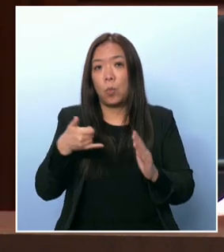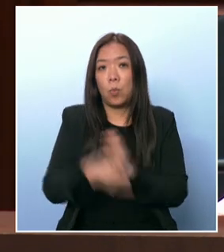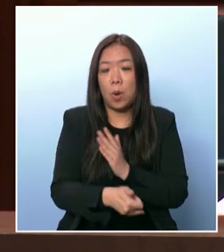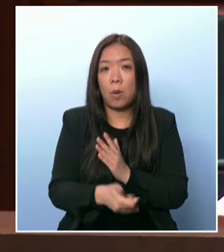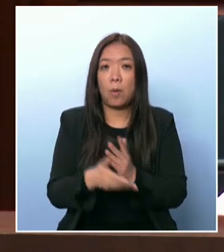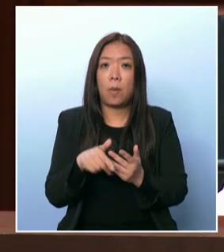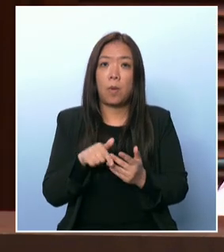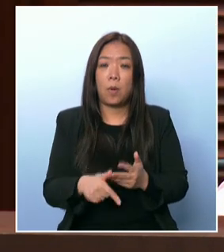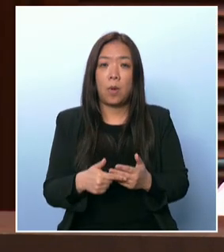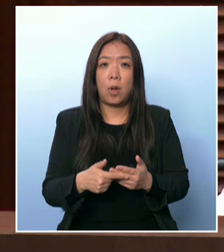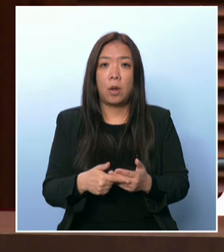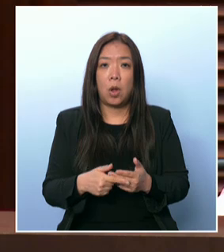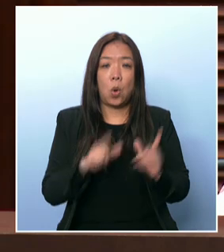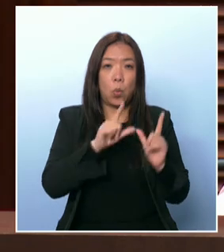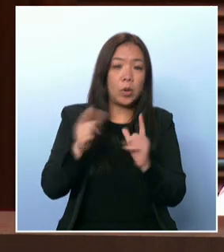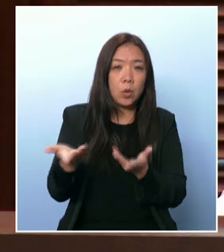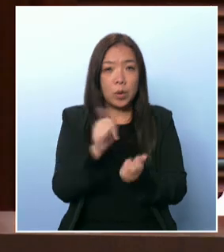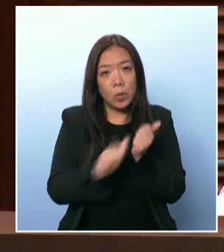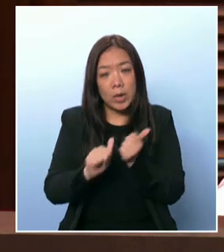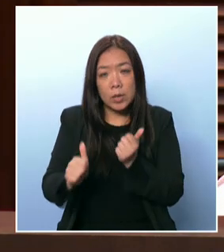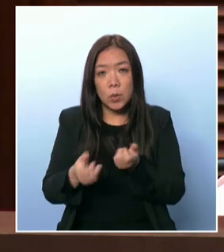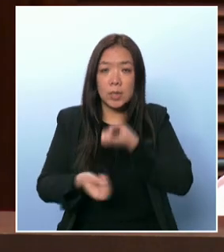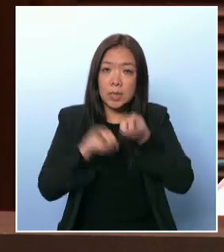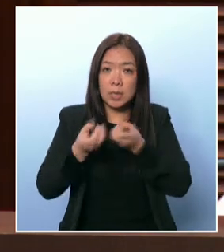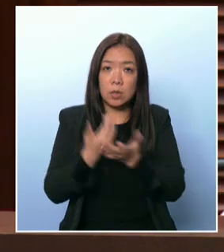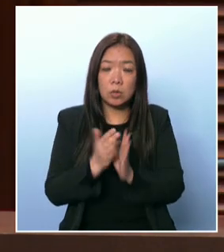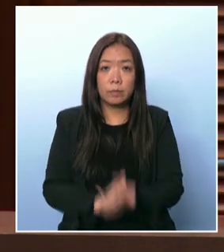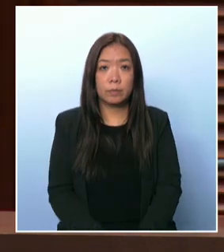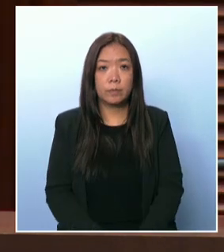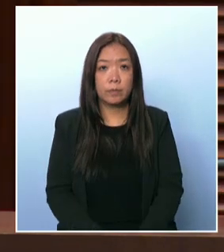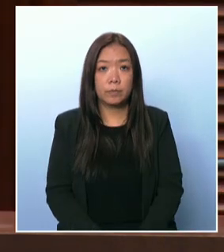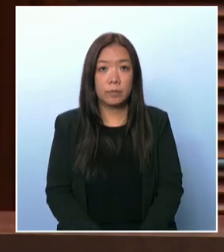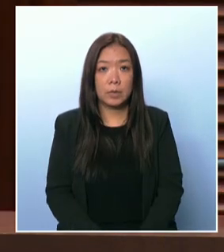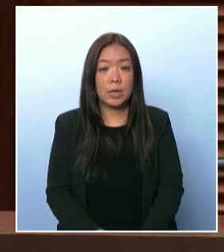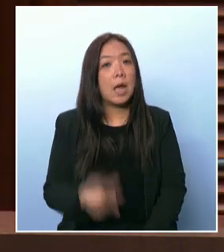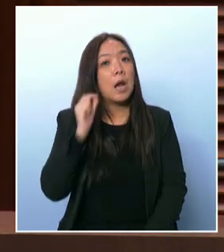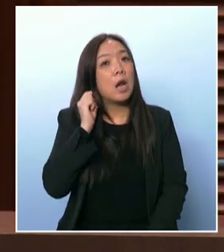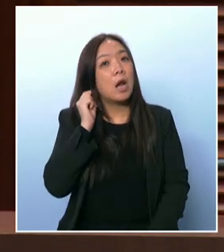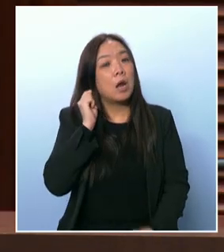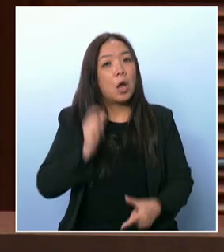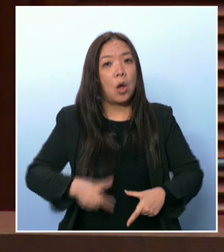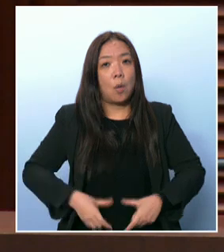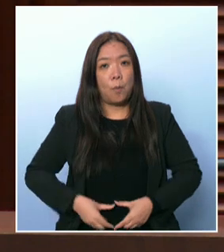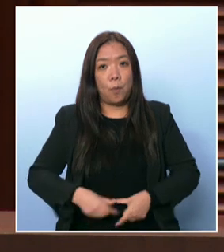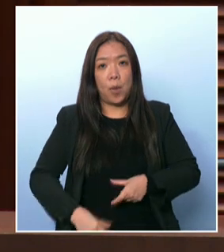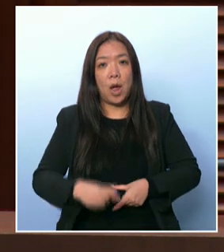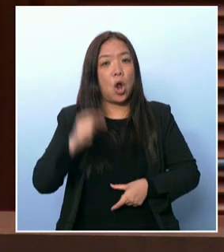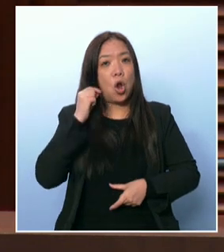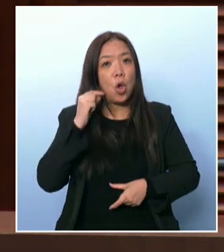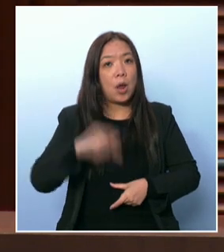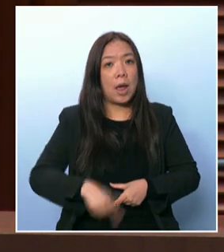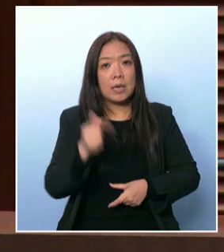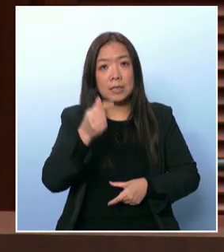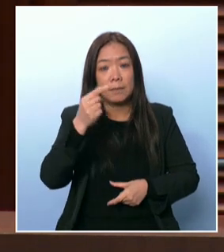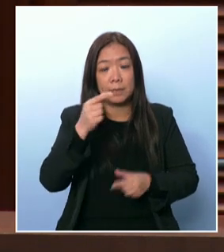Health Bureau, we also have the Education Bureau with us to reply to members' questions. Now, cervical cancer is one of the top 10